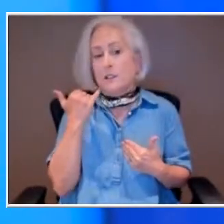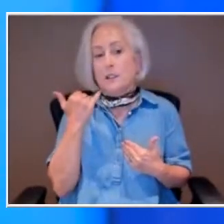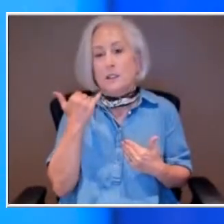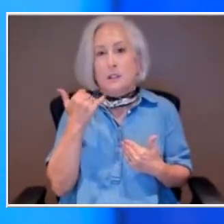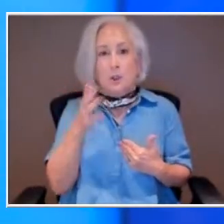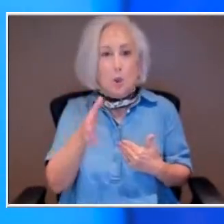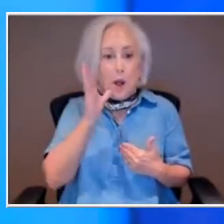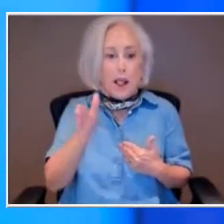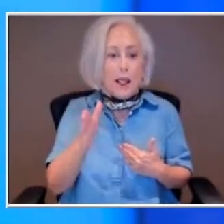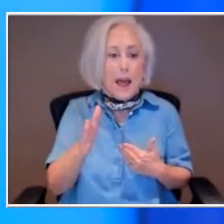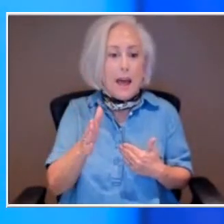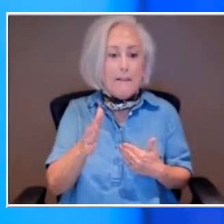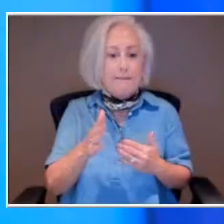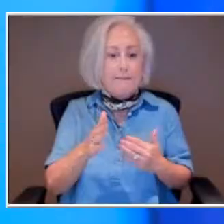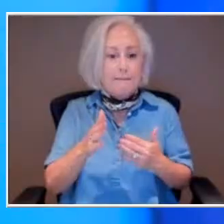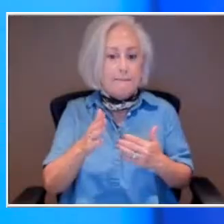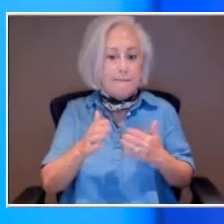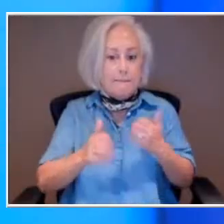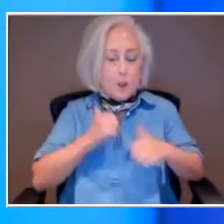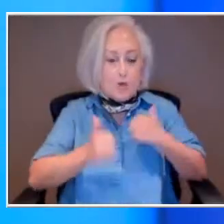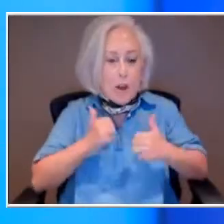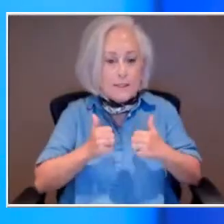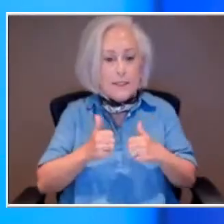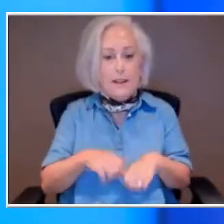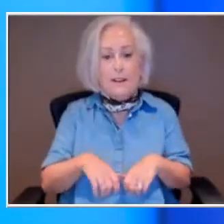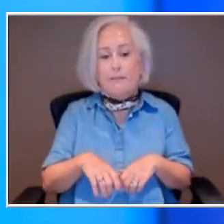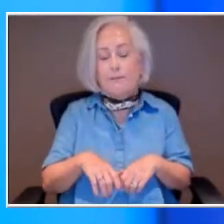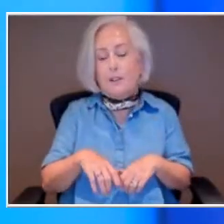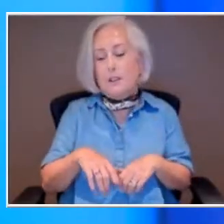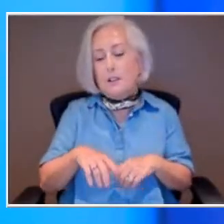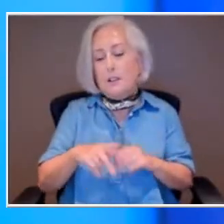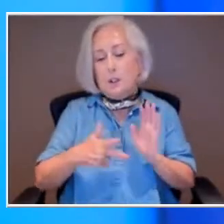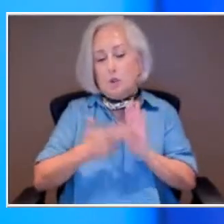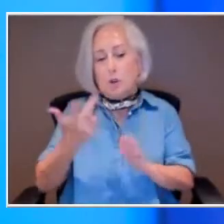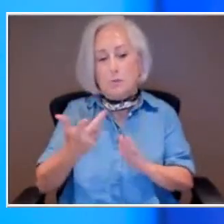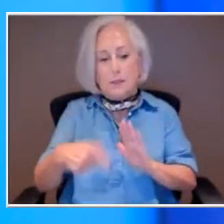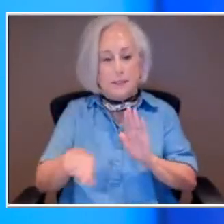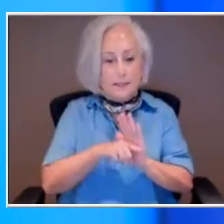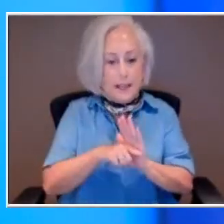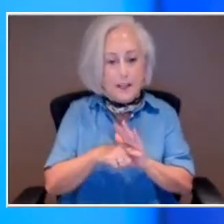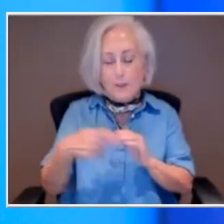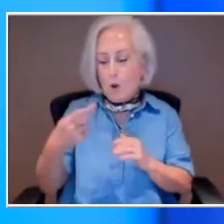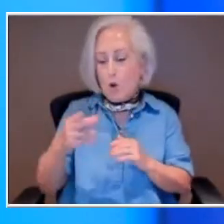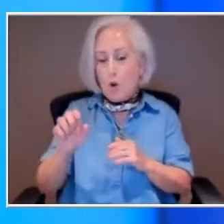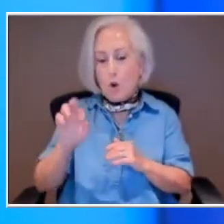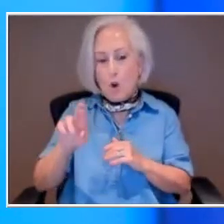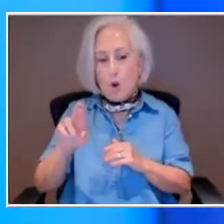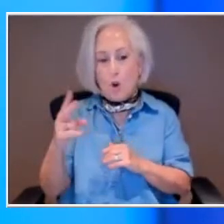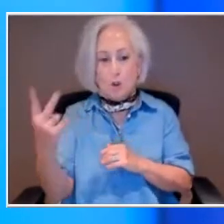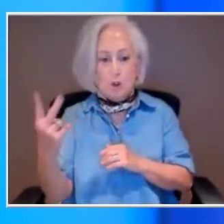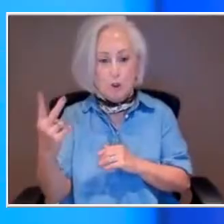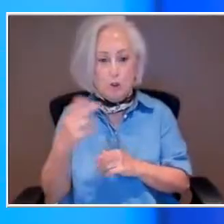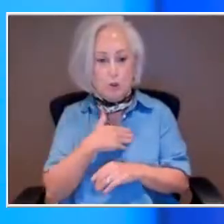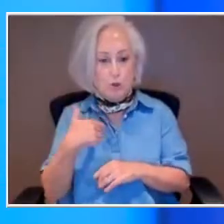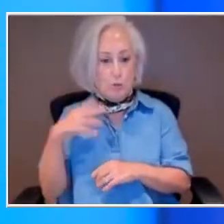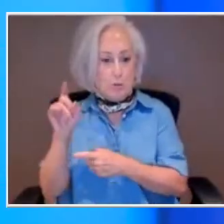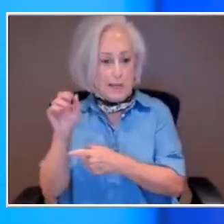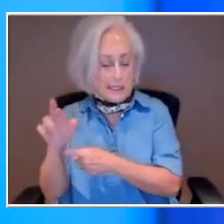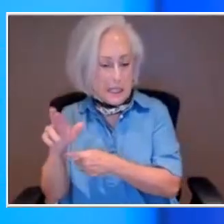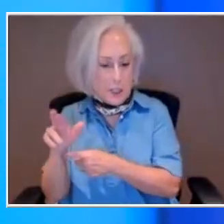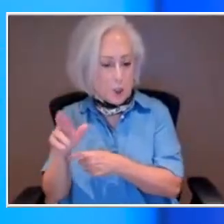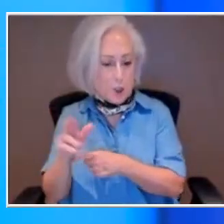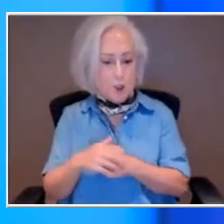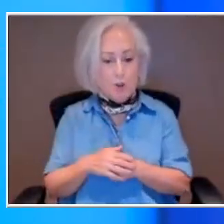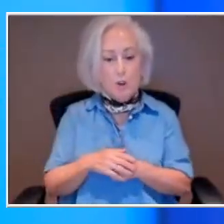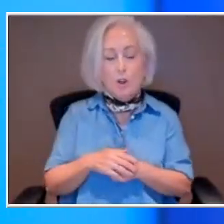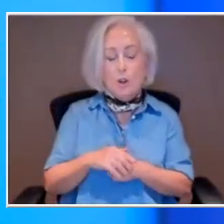triple negative or like Ashley HER2 positive breast cancer versus a patient who has a very